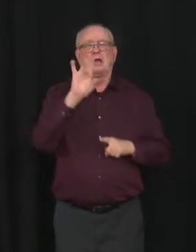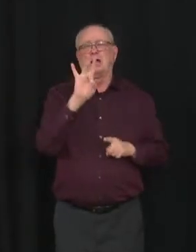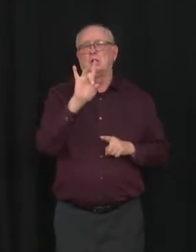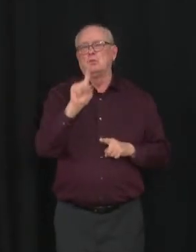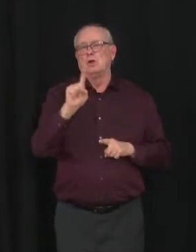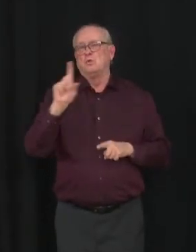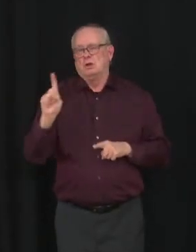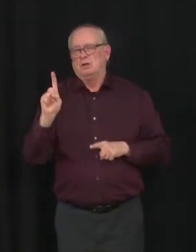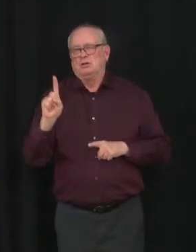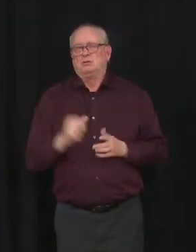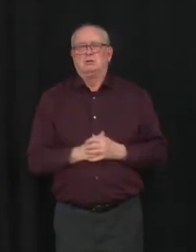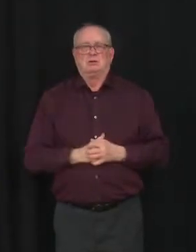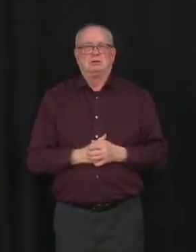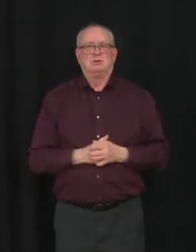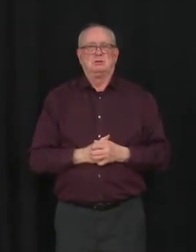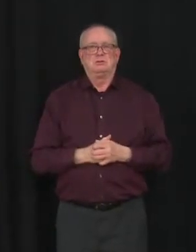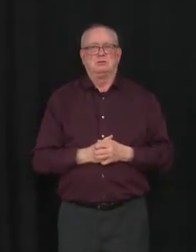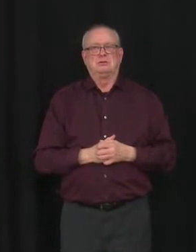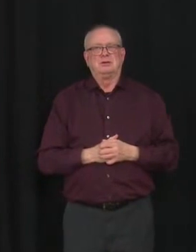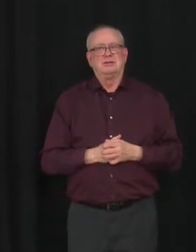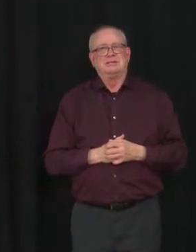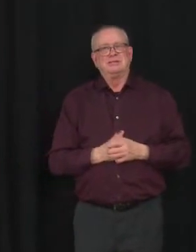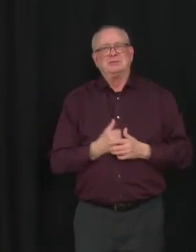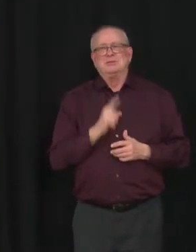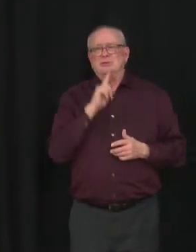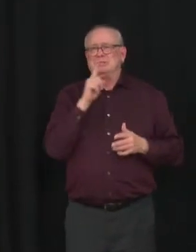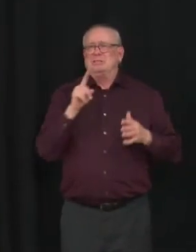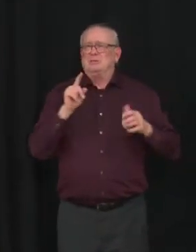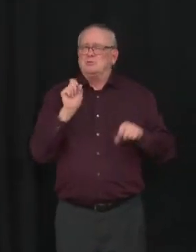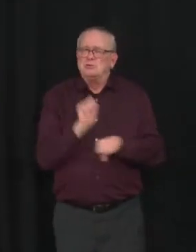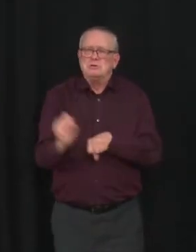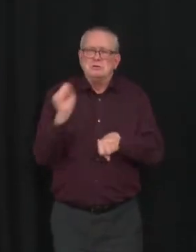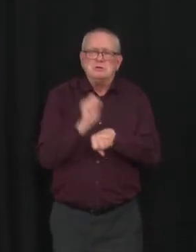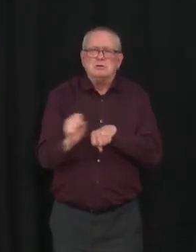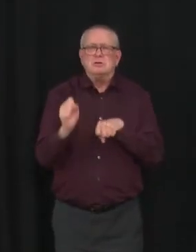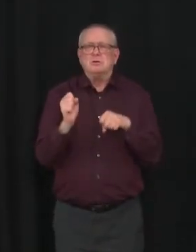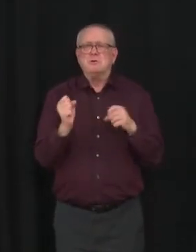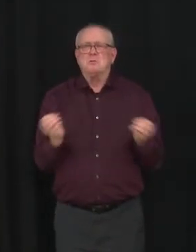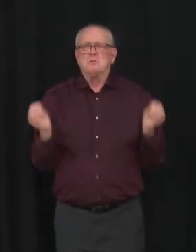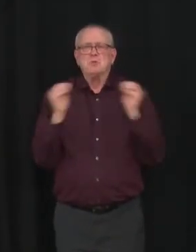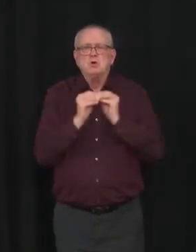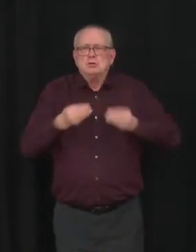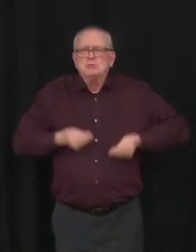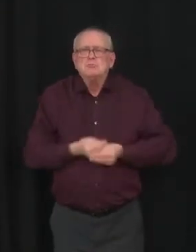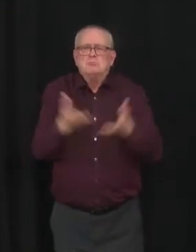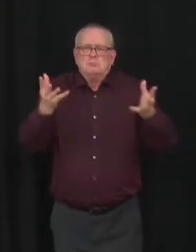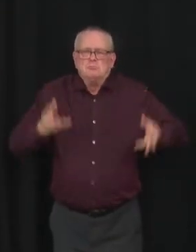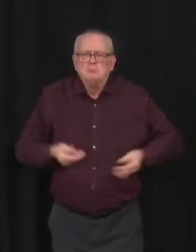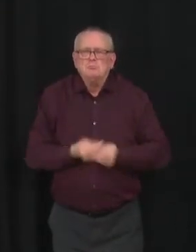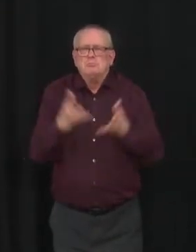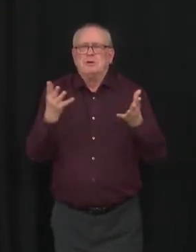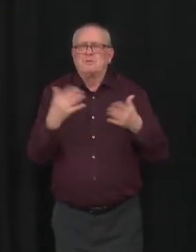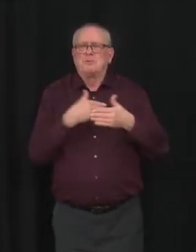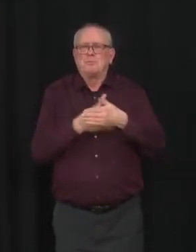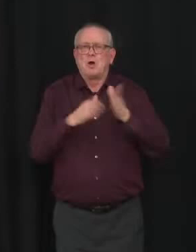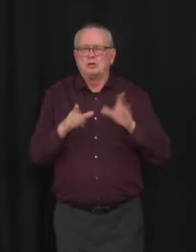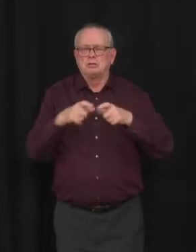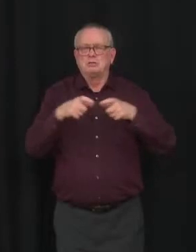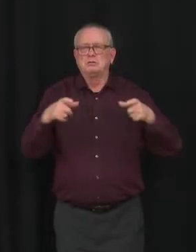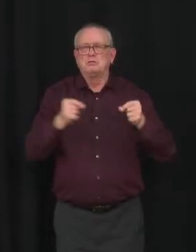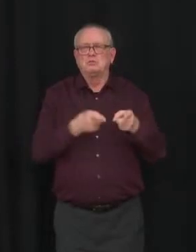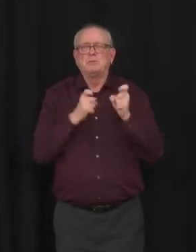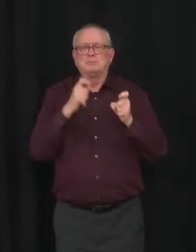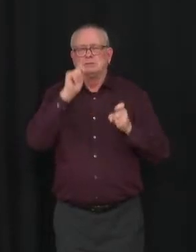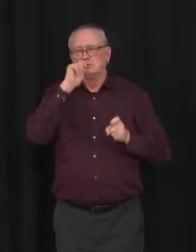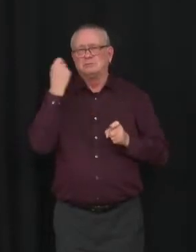In addition, we're working hard to expand our rapid testing program, which provides an extra layer of protection. It will